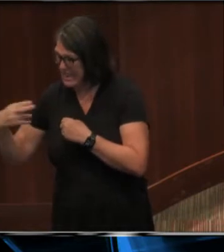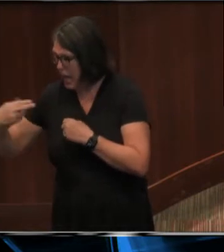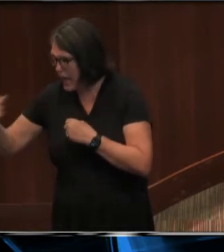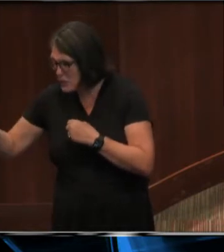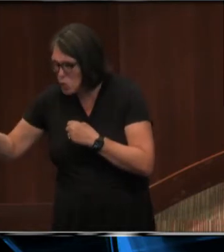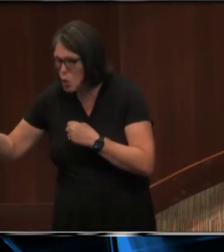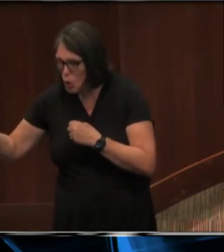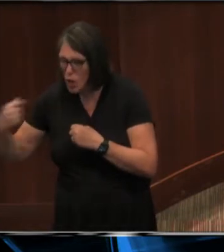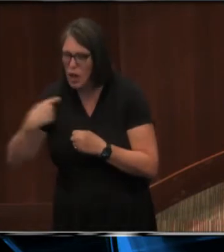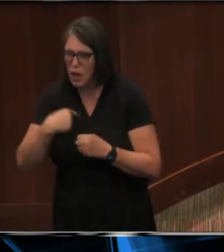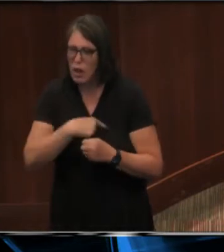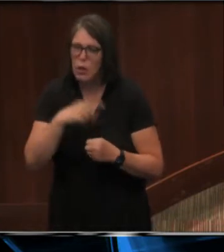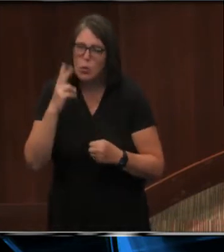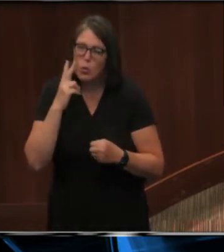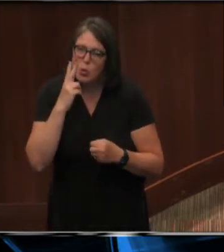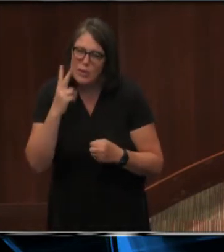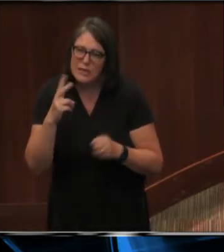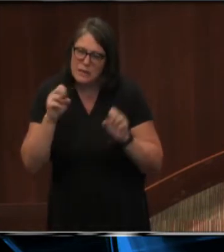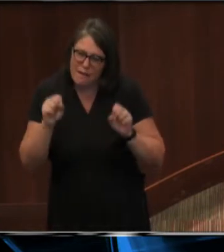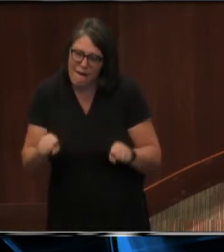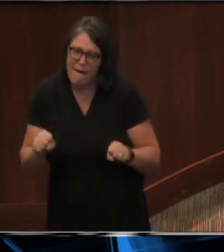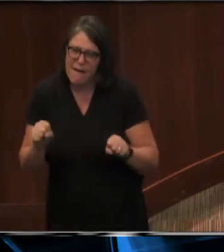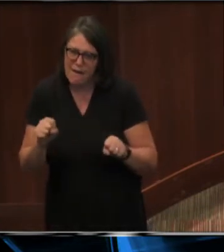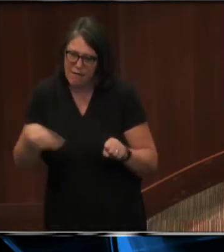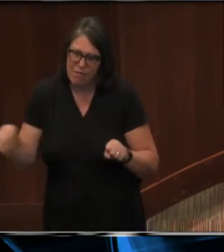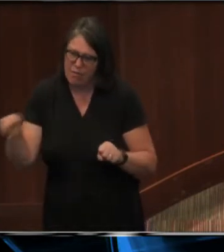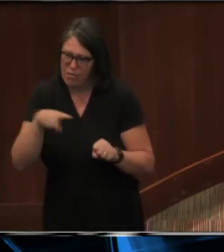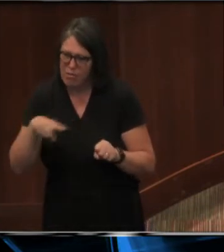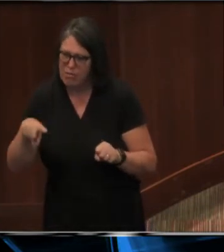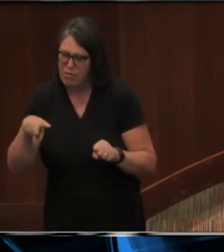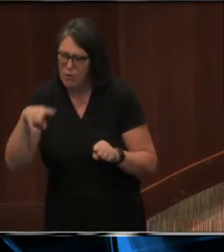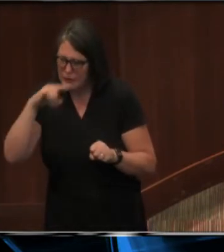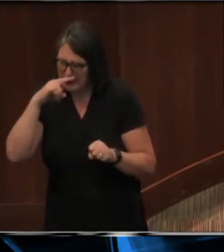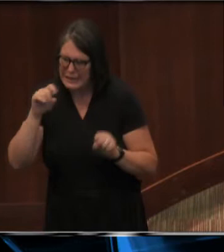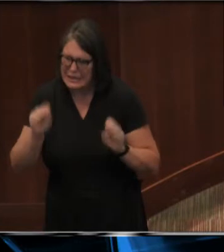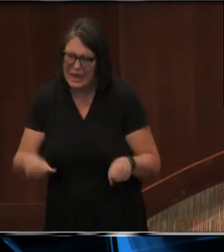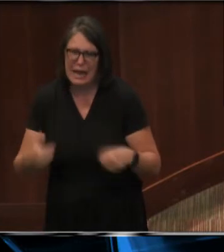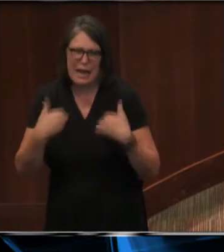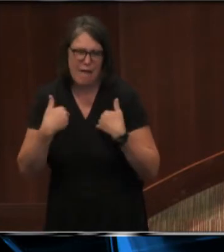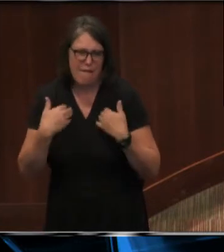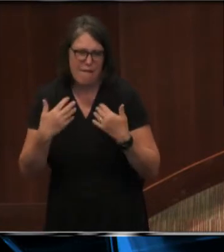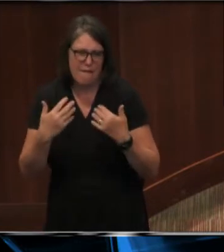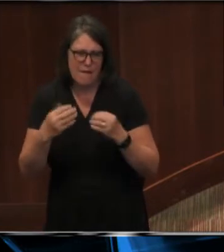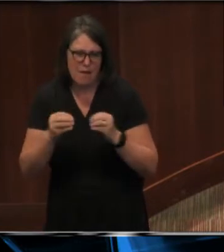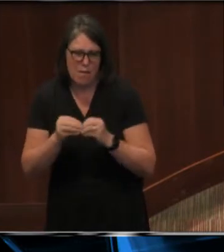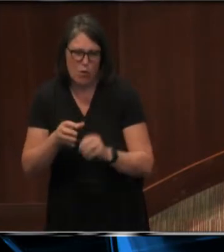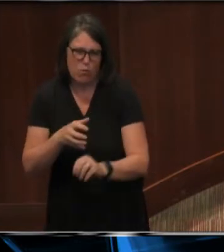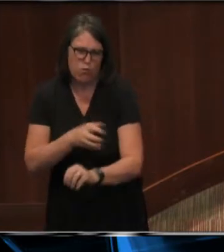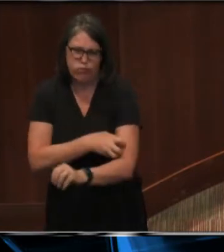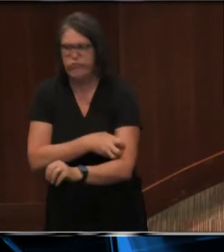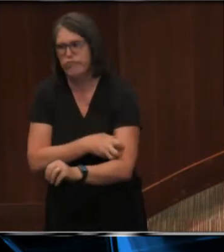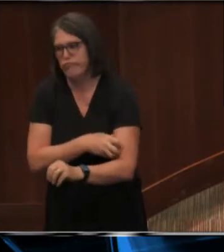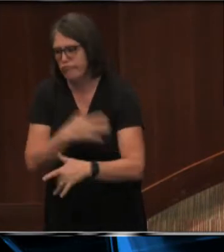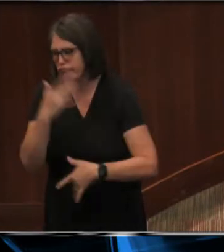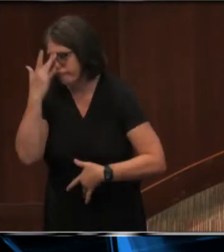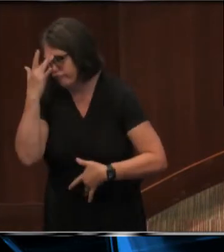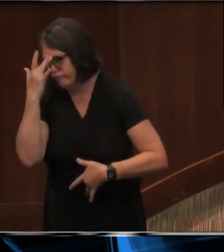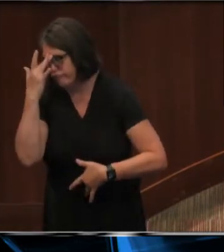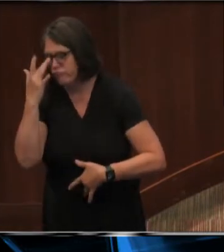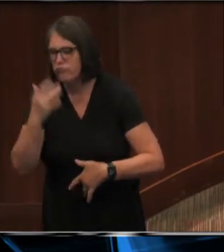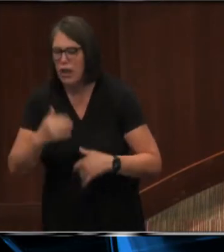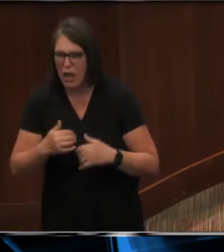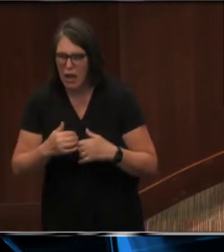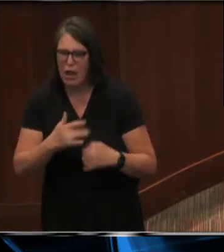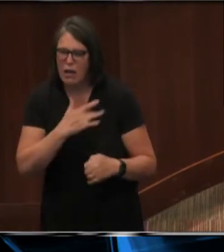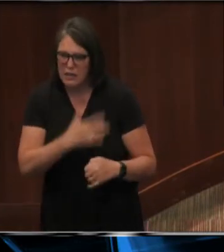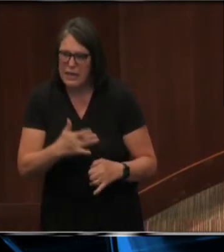school, we see that they can have more robust course of this infection, and